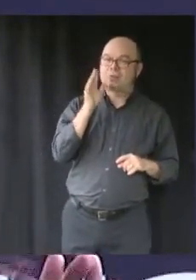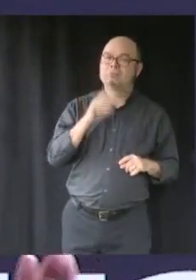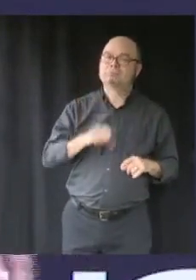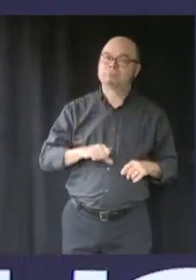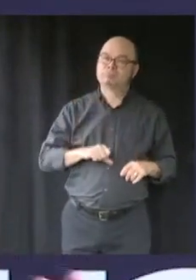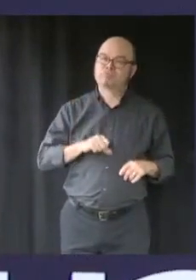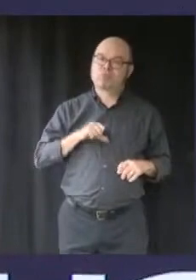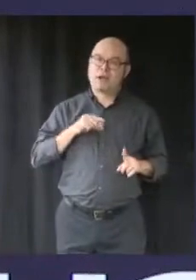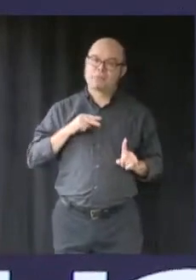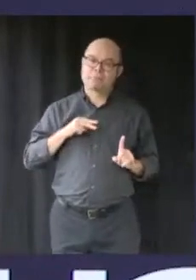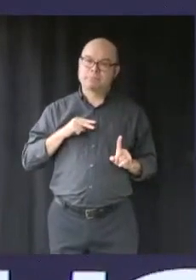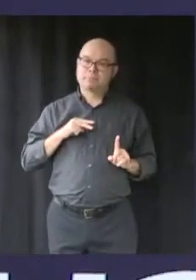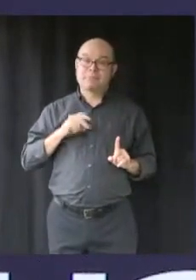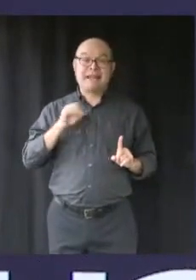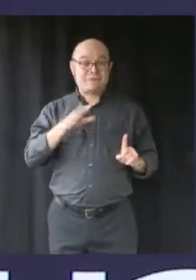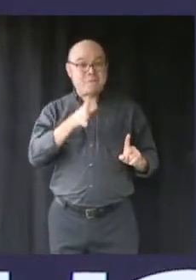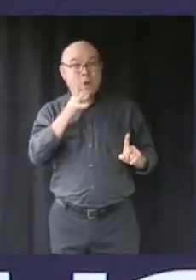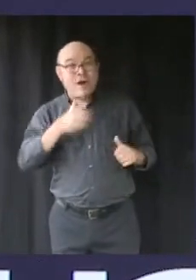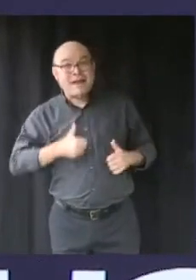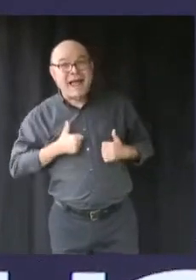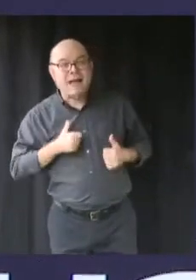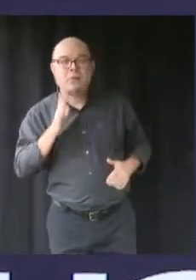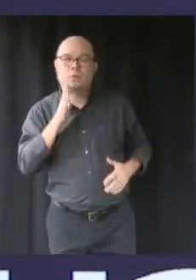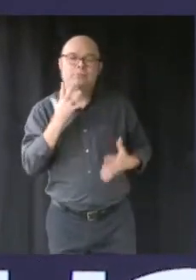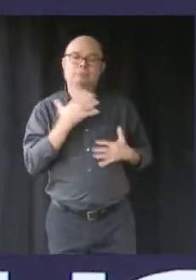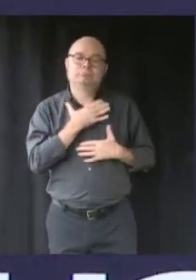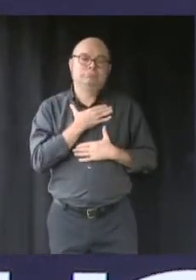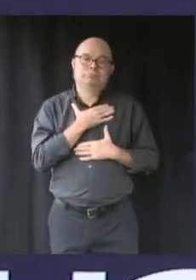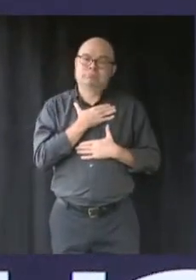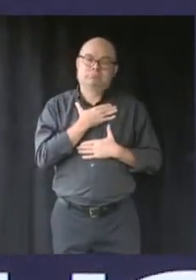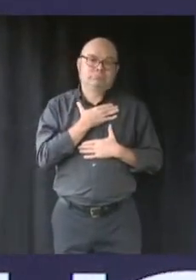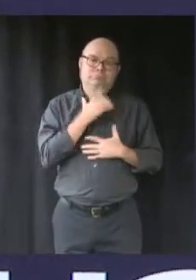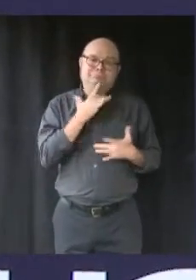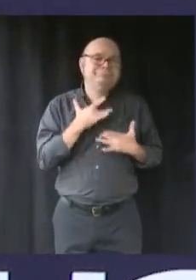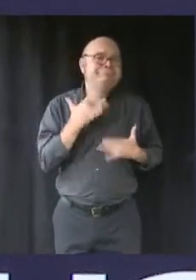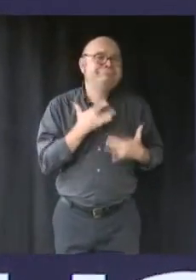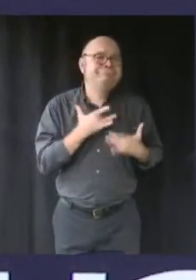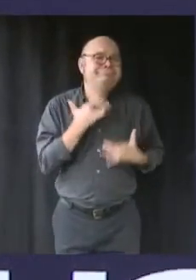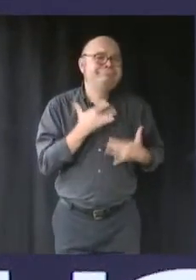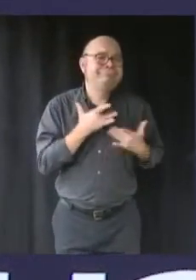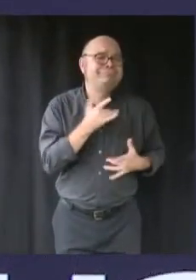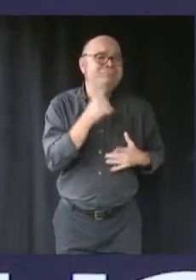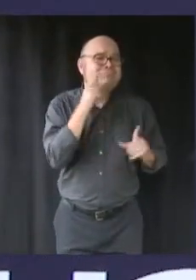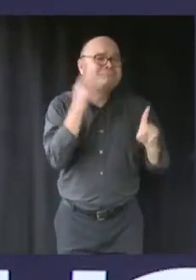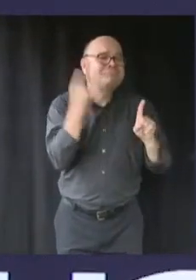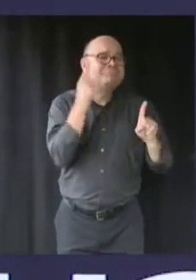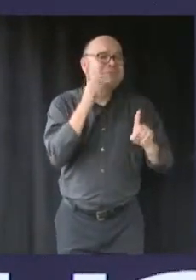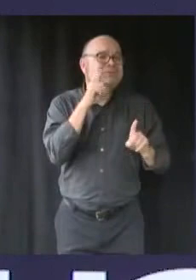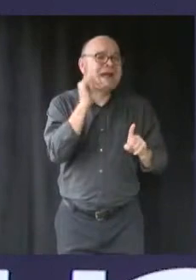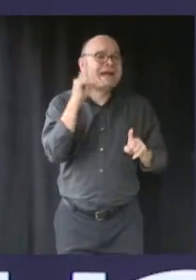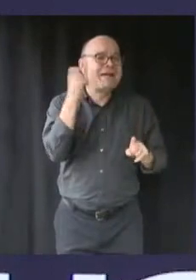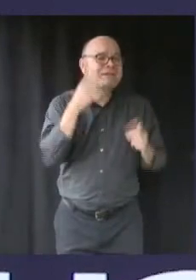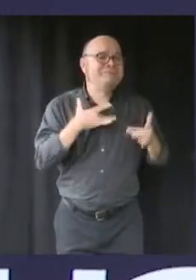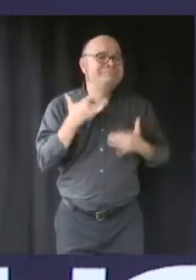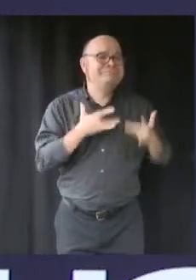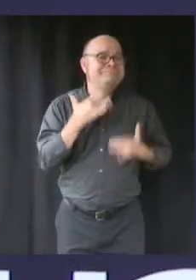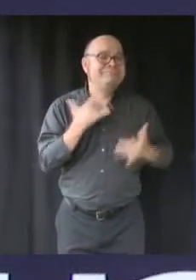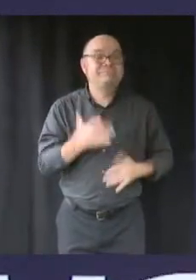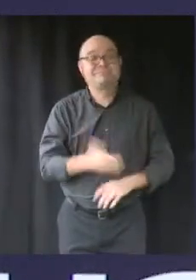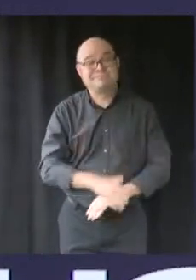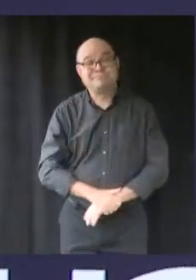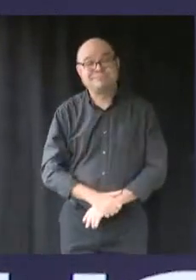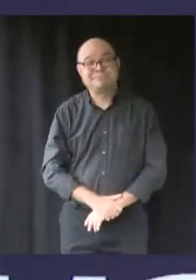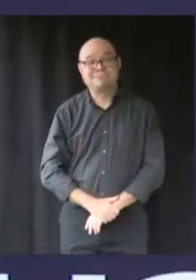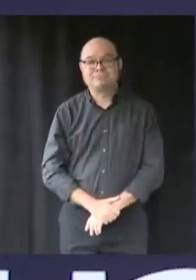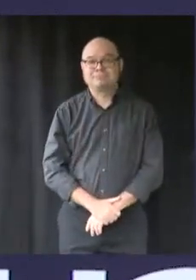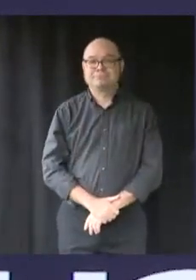If anyone knew Martha, over the moon. So. Welcome. I want to also acknowledge my House and Senate